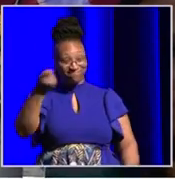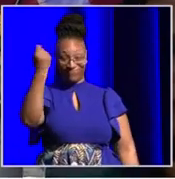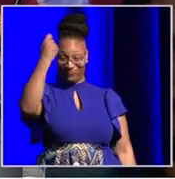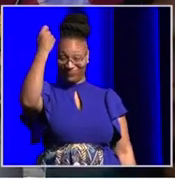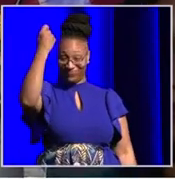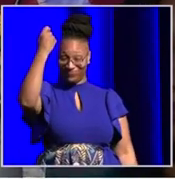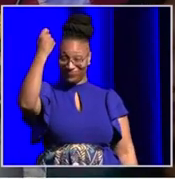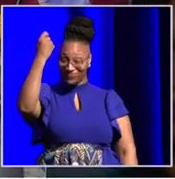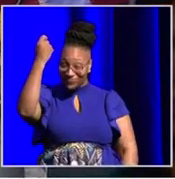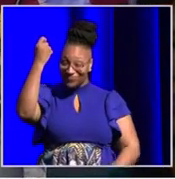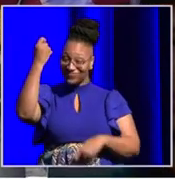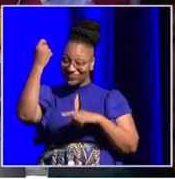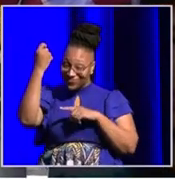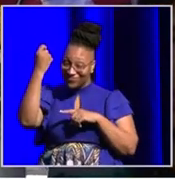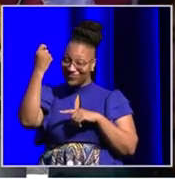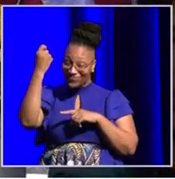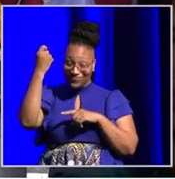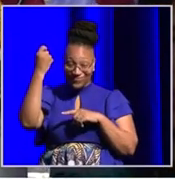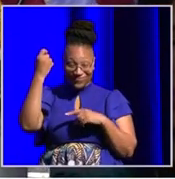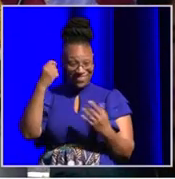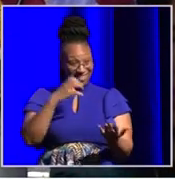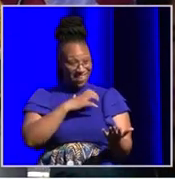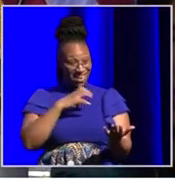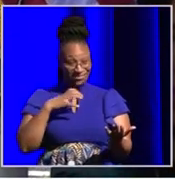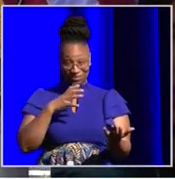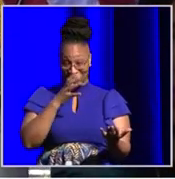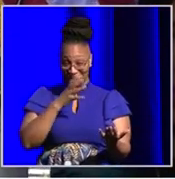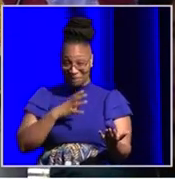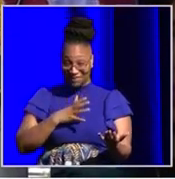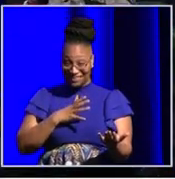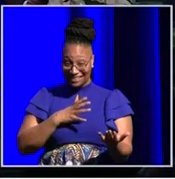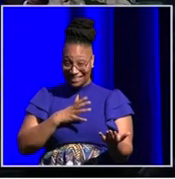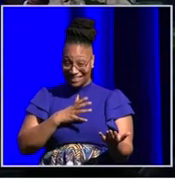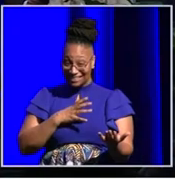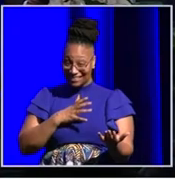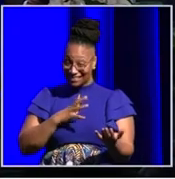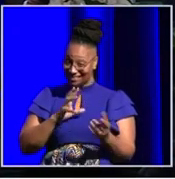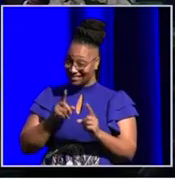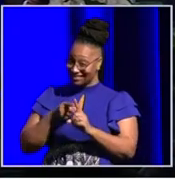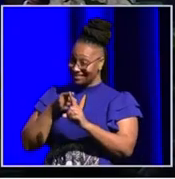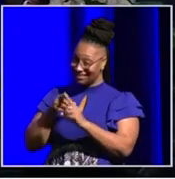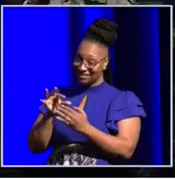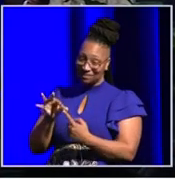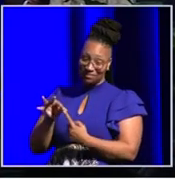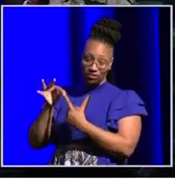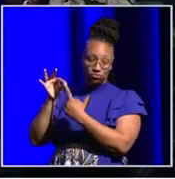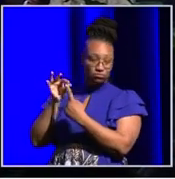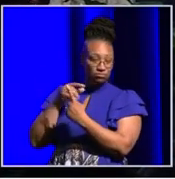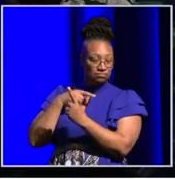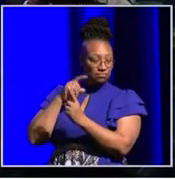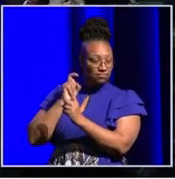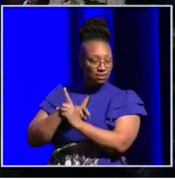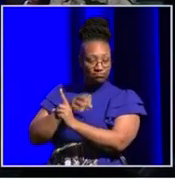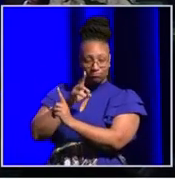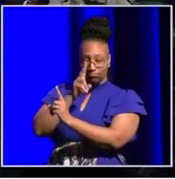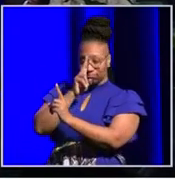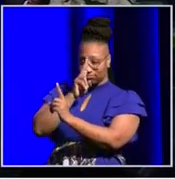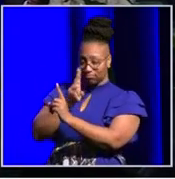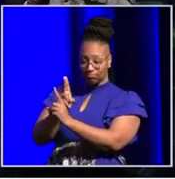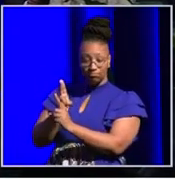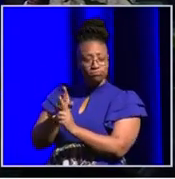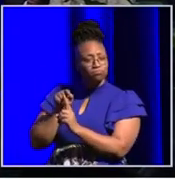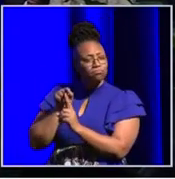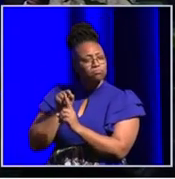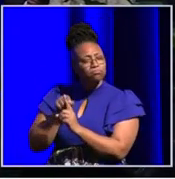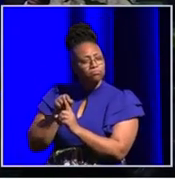our Congresswoman, I want to give a special shout out because she continues to be